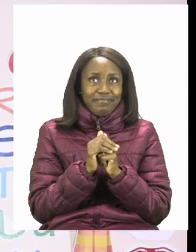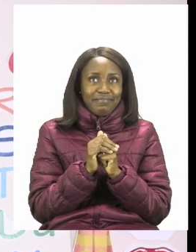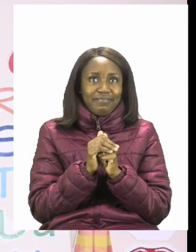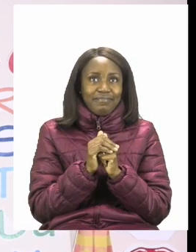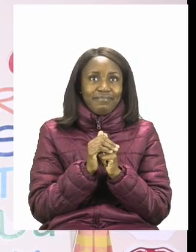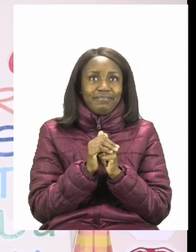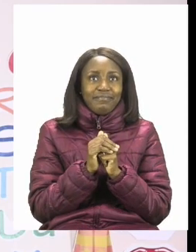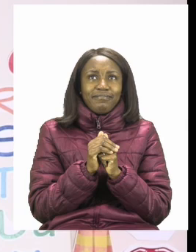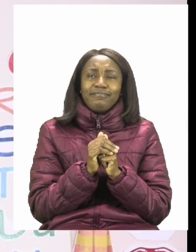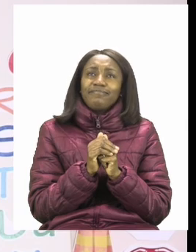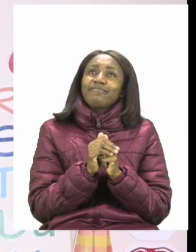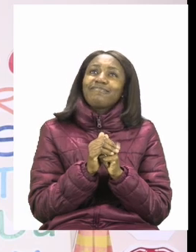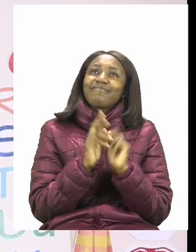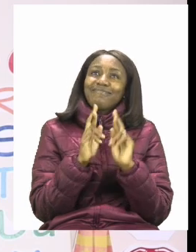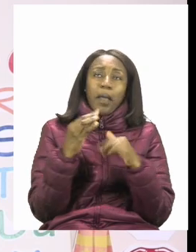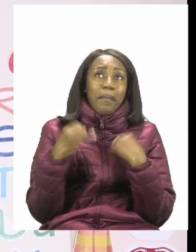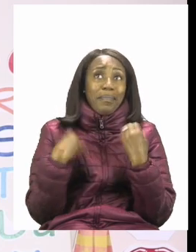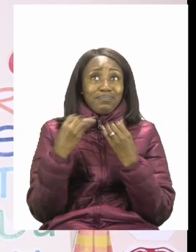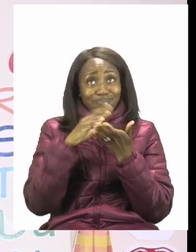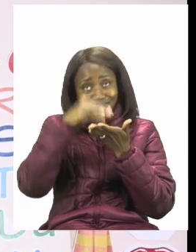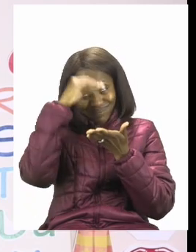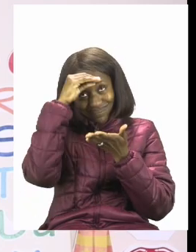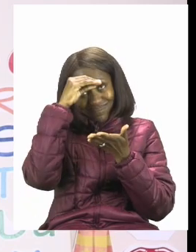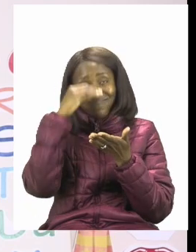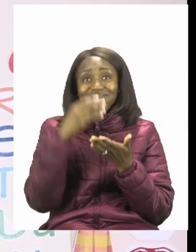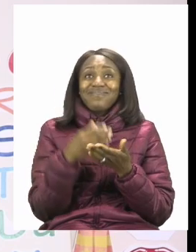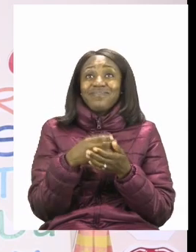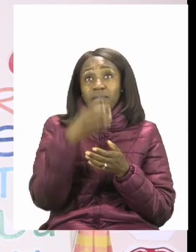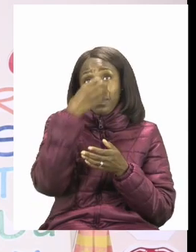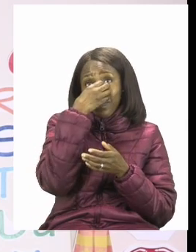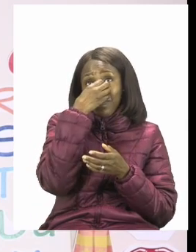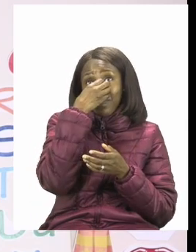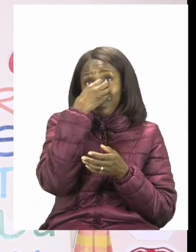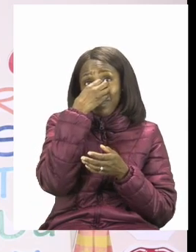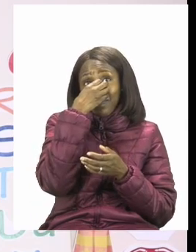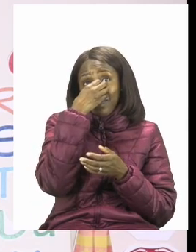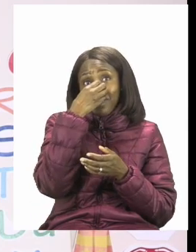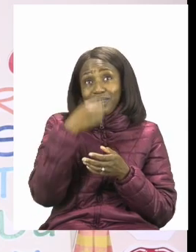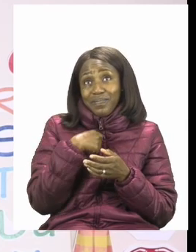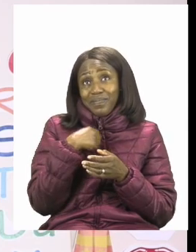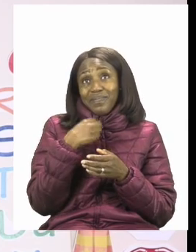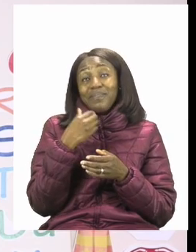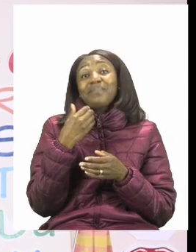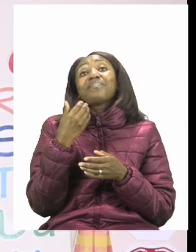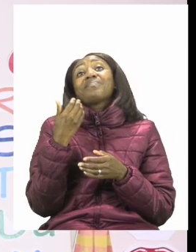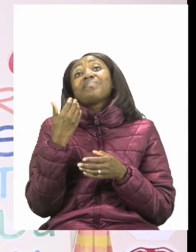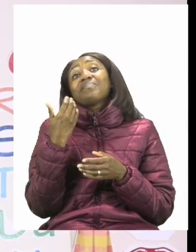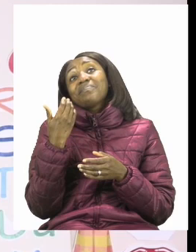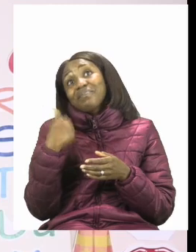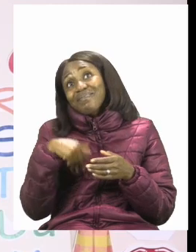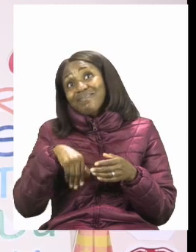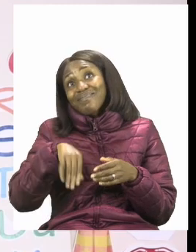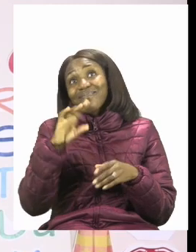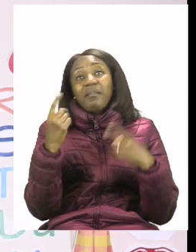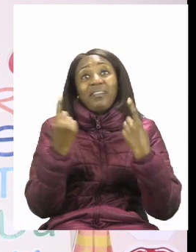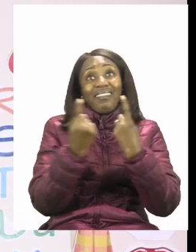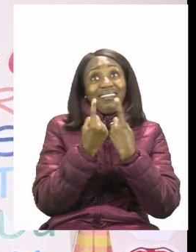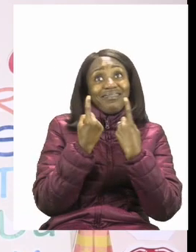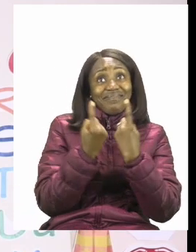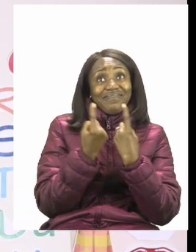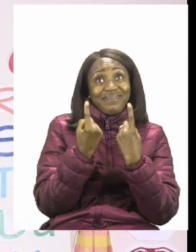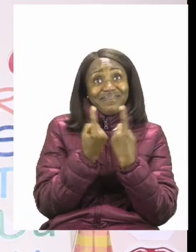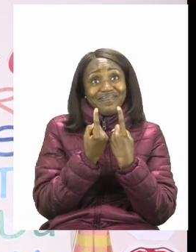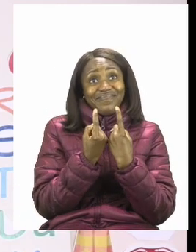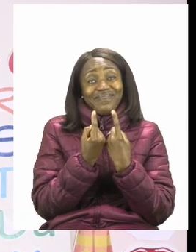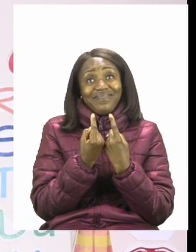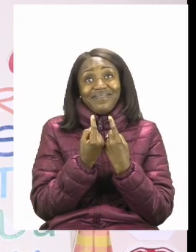So I hope you've enjoyed this lesson. Zoshi and I are going to go to the park today and have some fun.